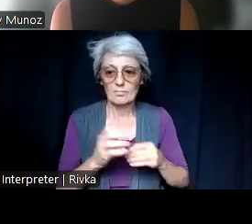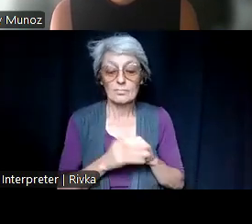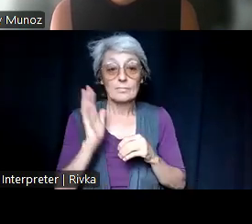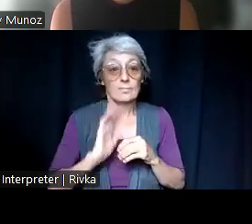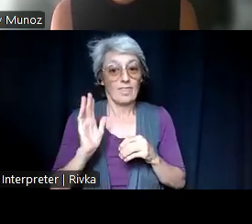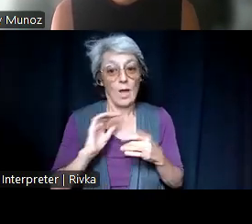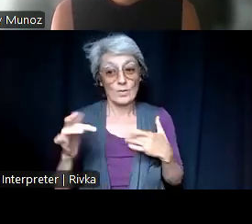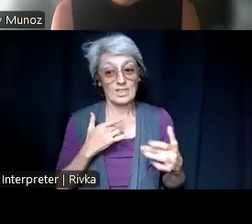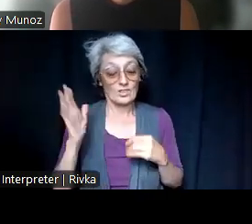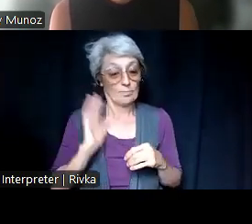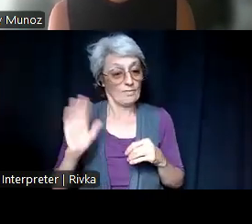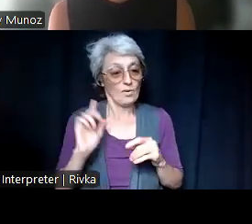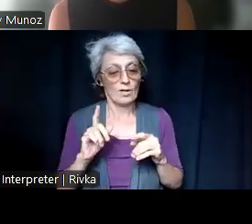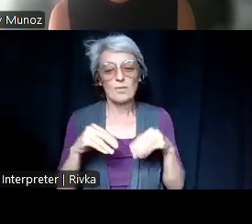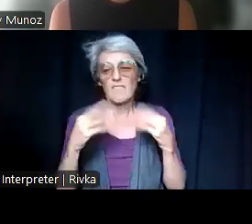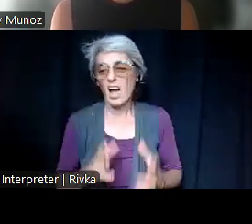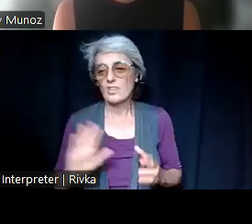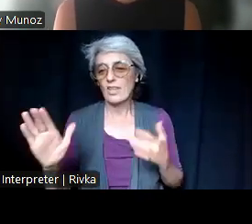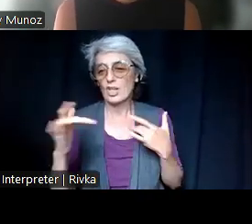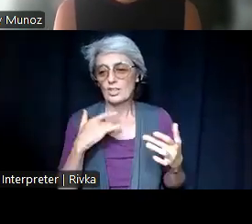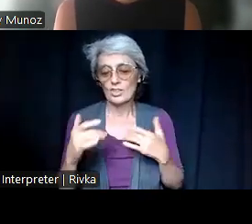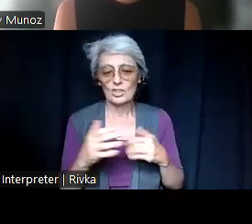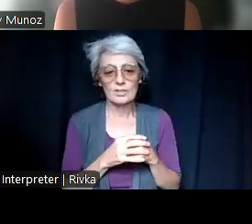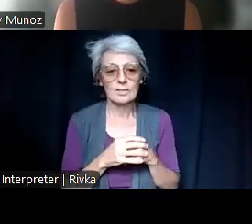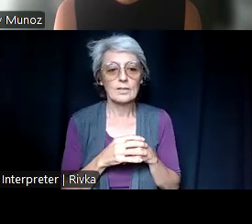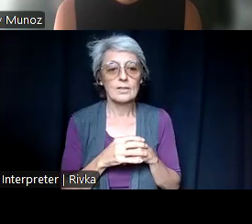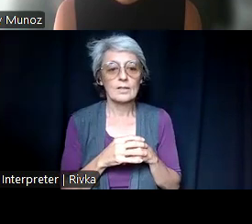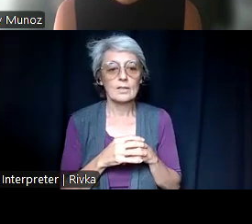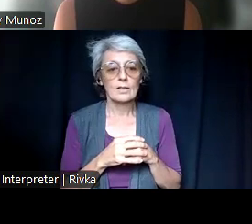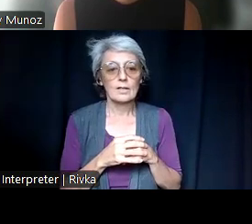concern from the providers. And so I think that it's really